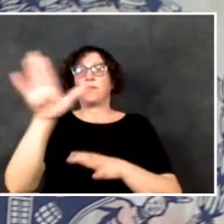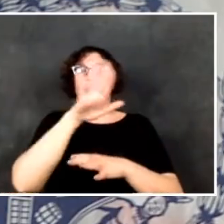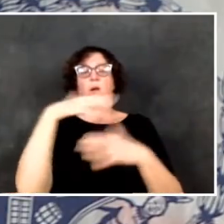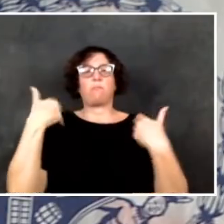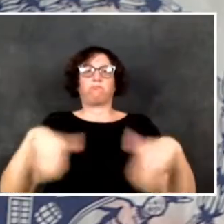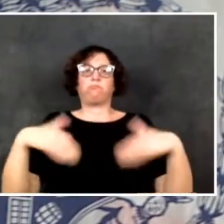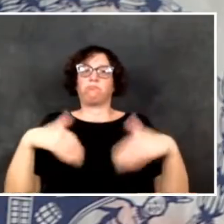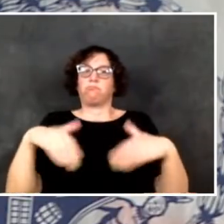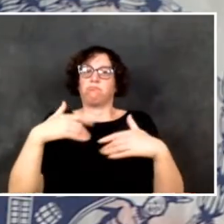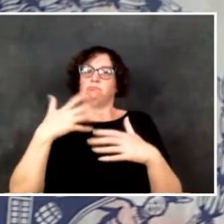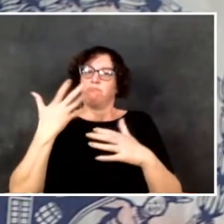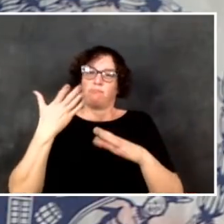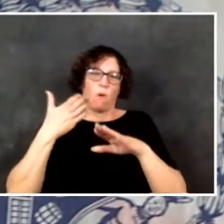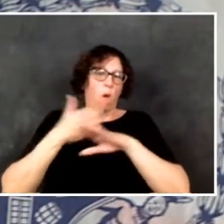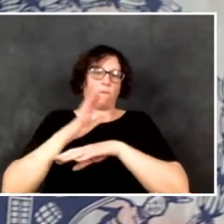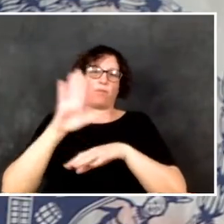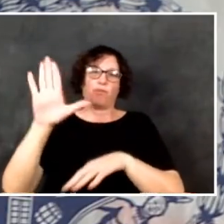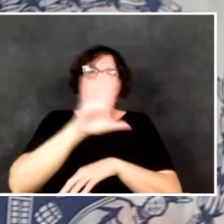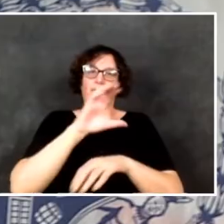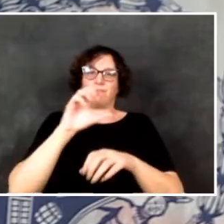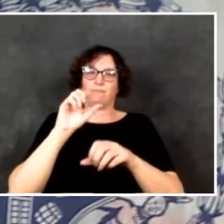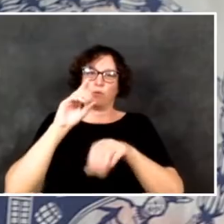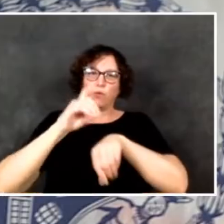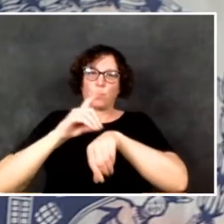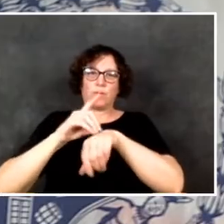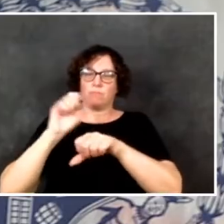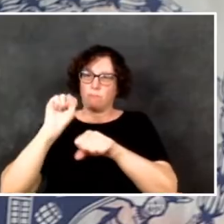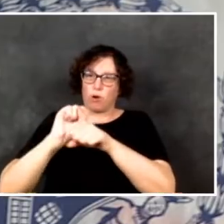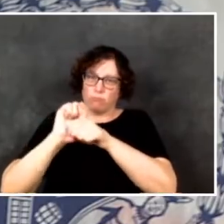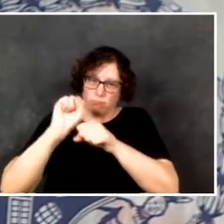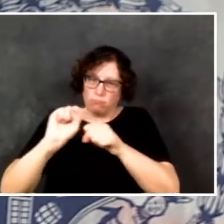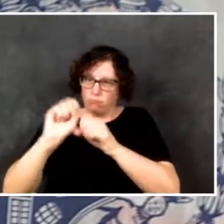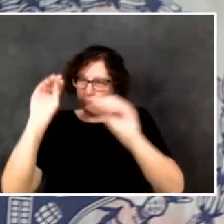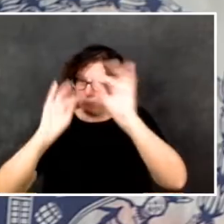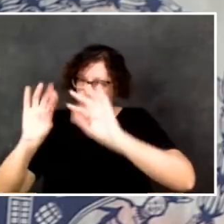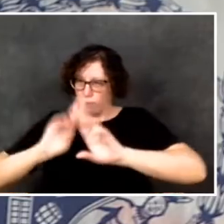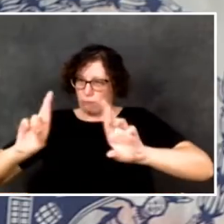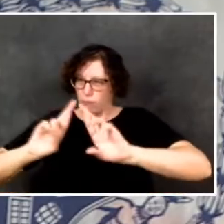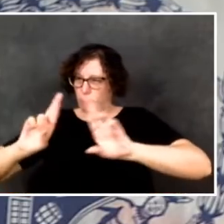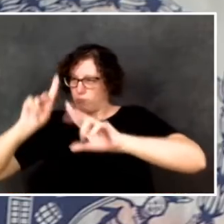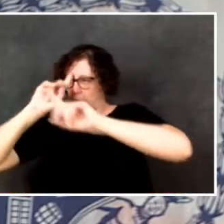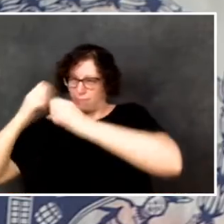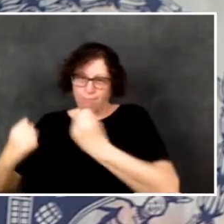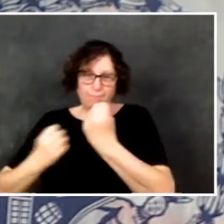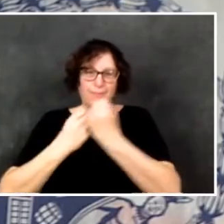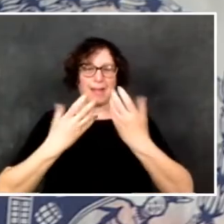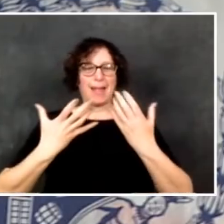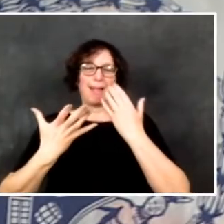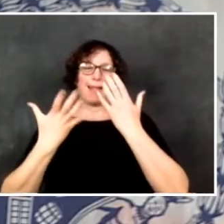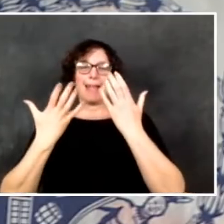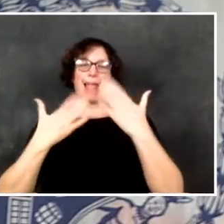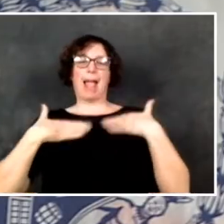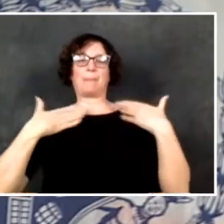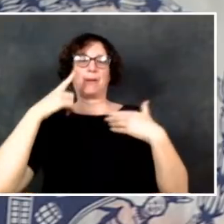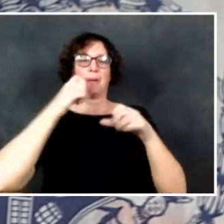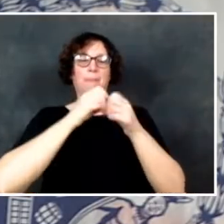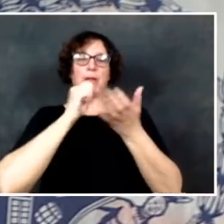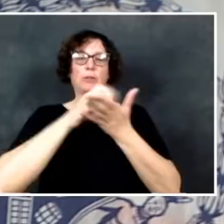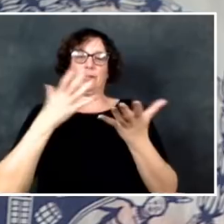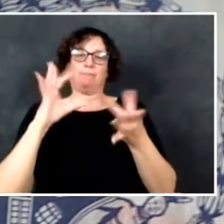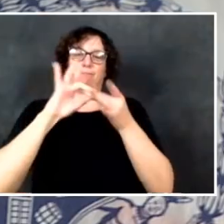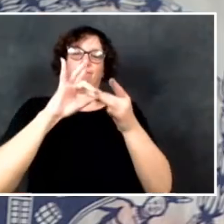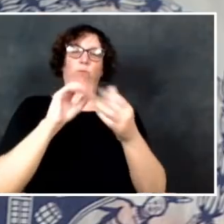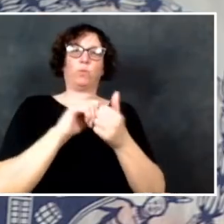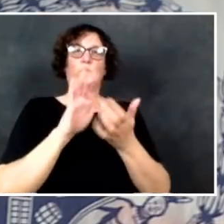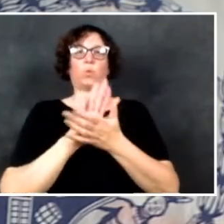engaging students and being creative, and while still being flexible, they're being innovative. So I can assure you that as